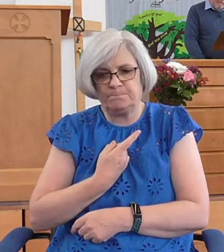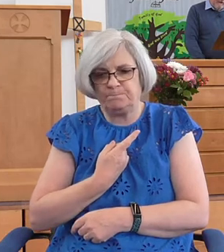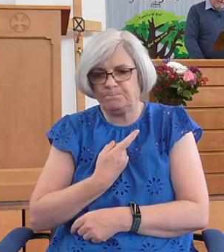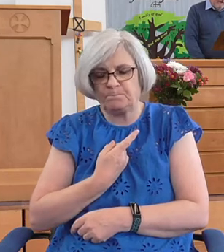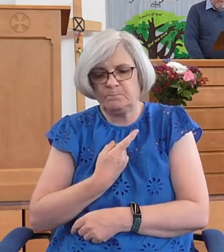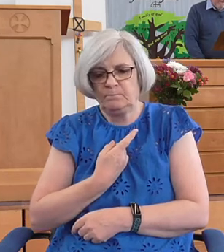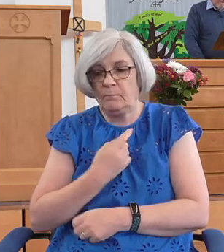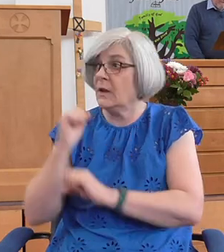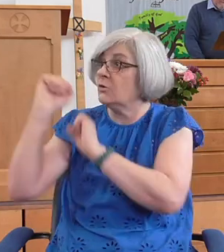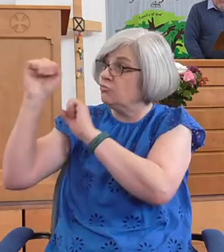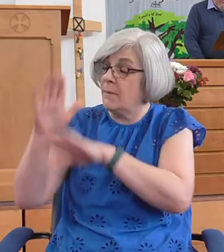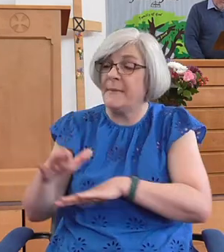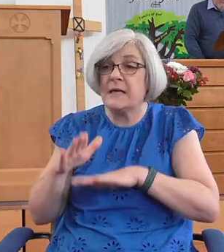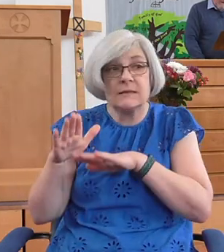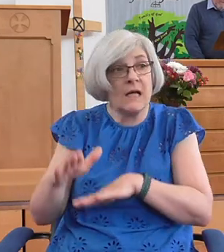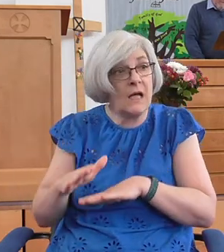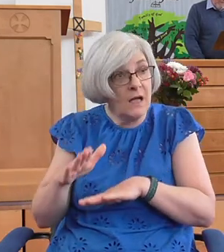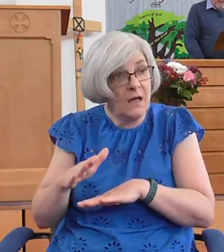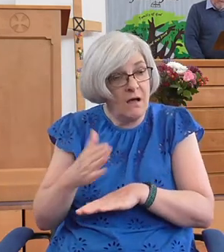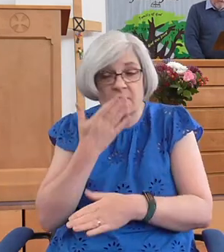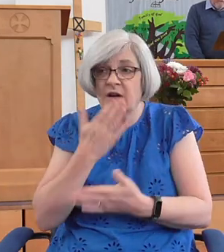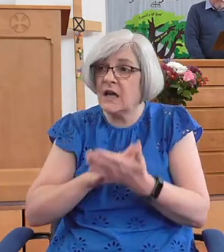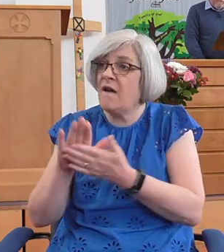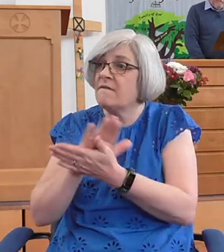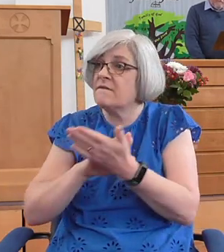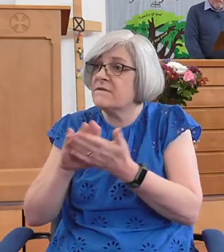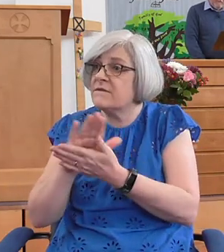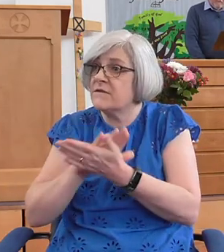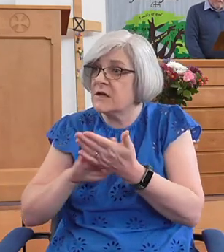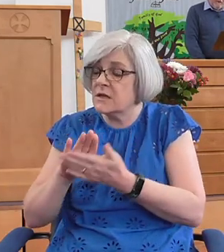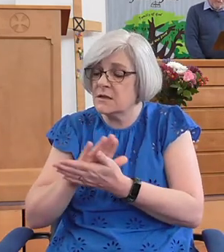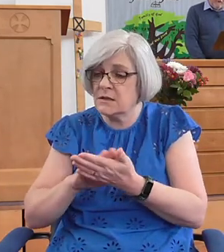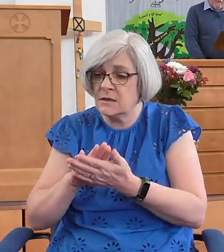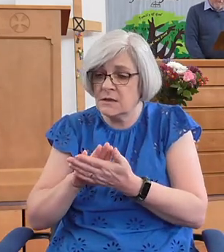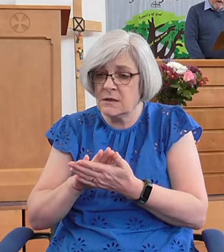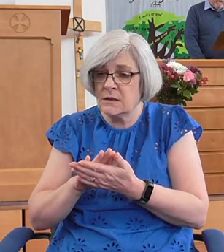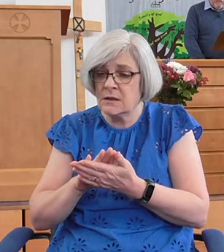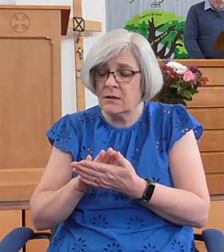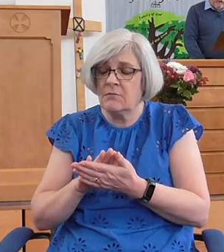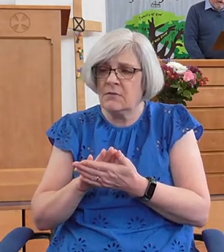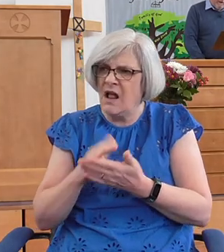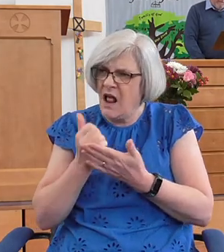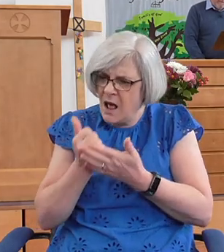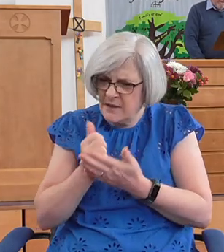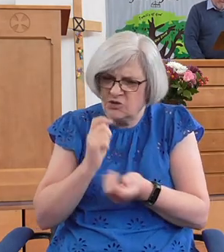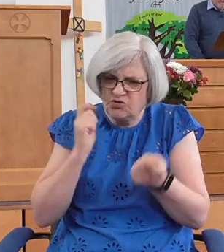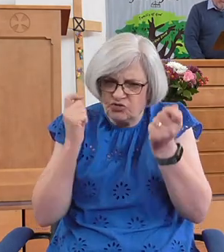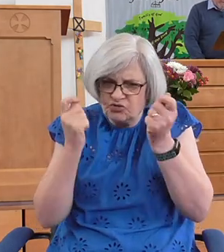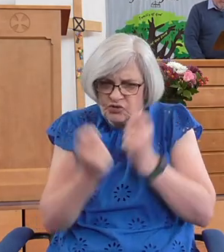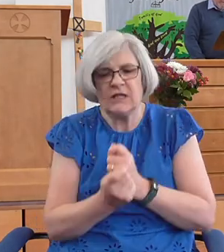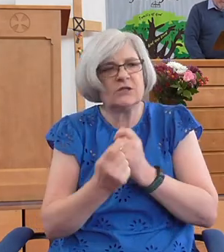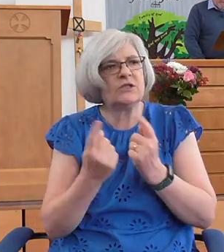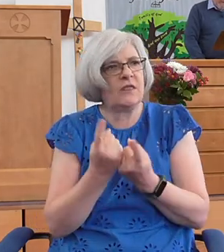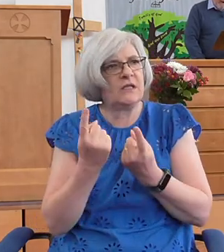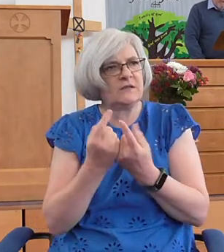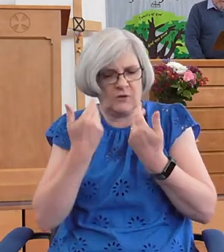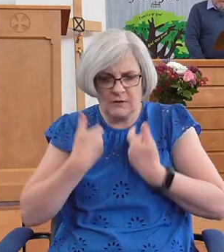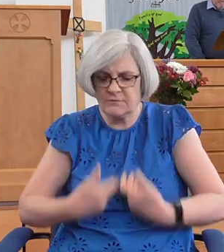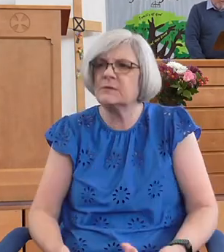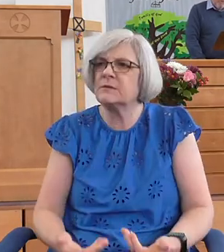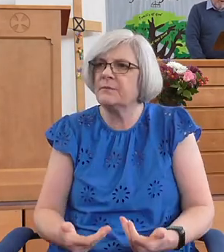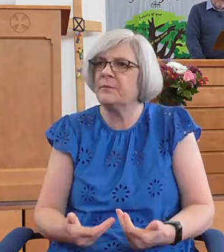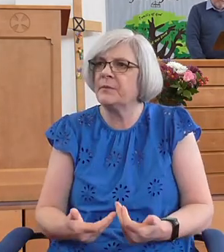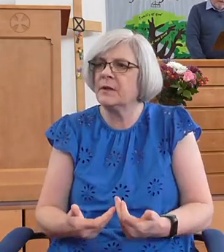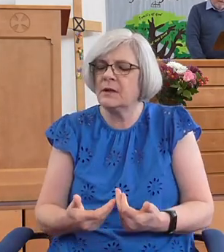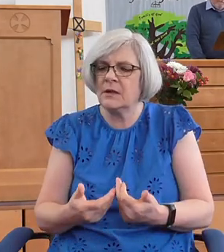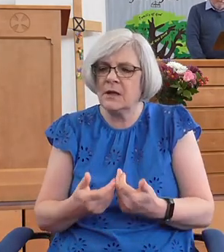In your mercy, forgive what we have been. Help us amend what we are. Direct